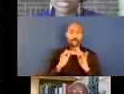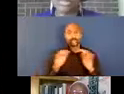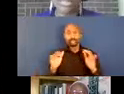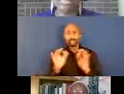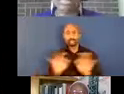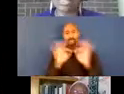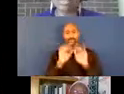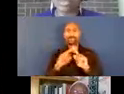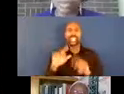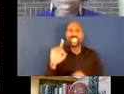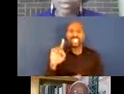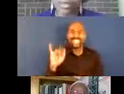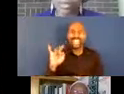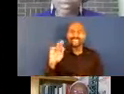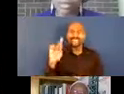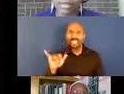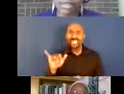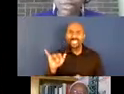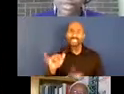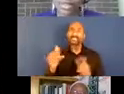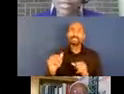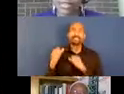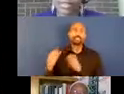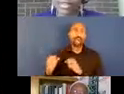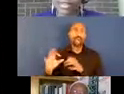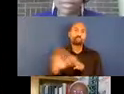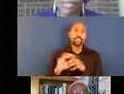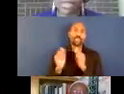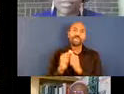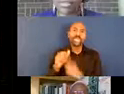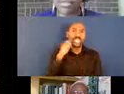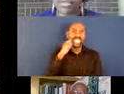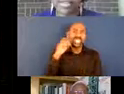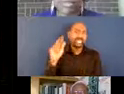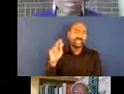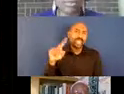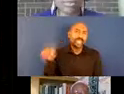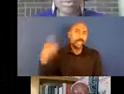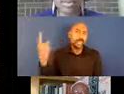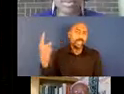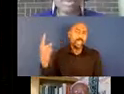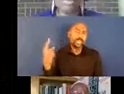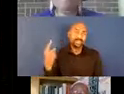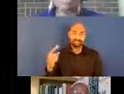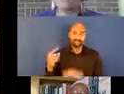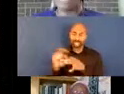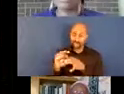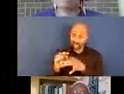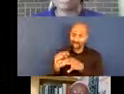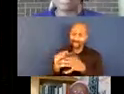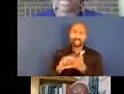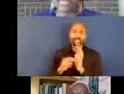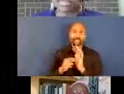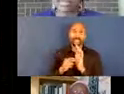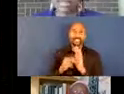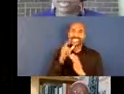tends to be associated with race. The association is sticky, which means the tendency is reproduced by not being made